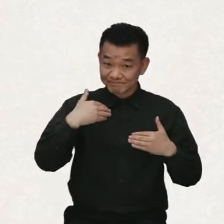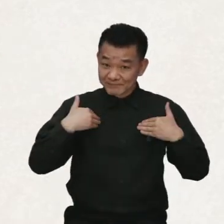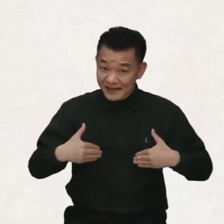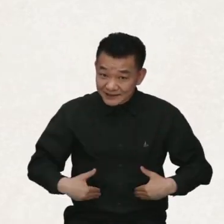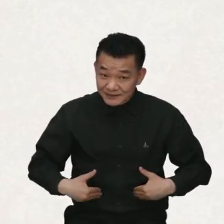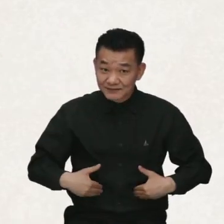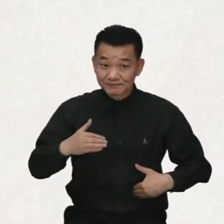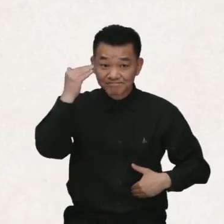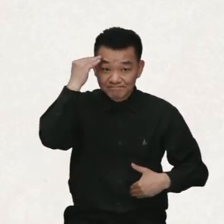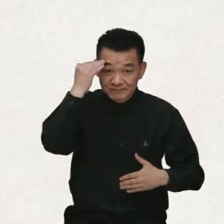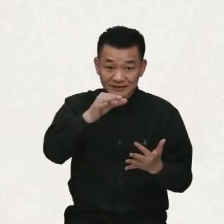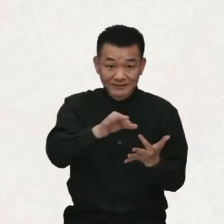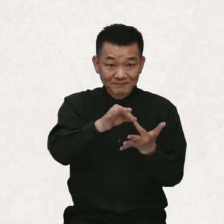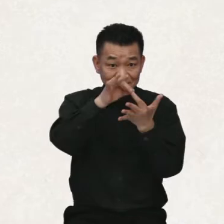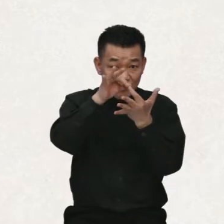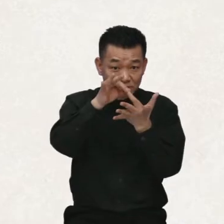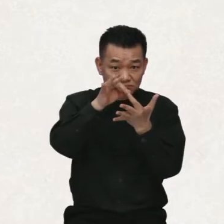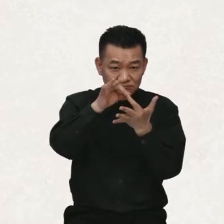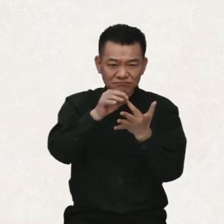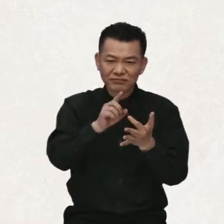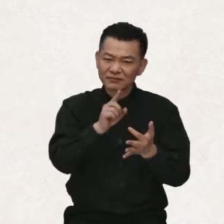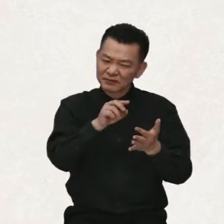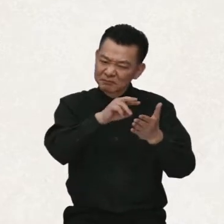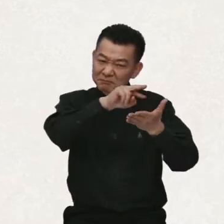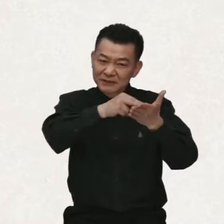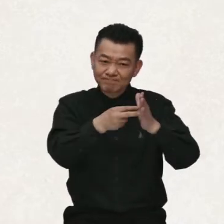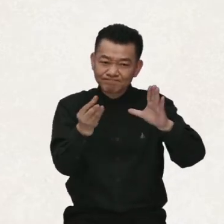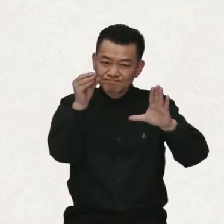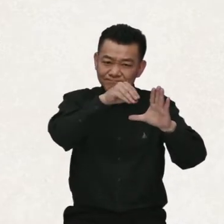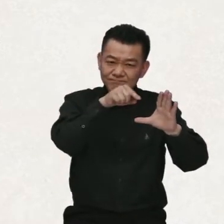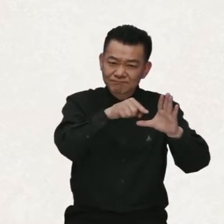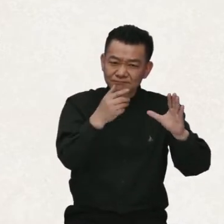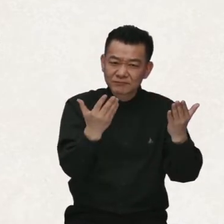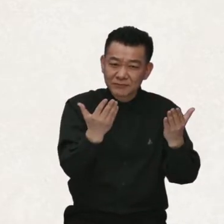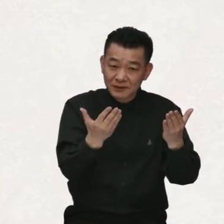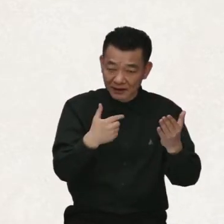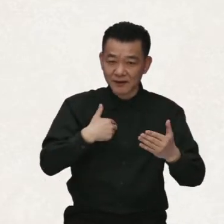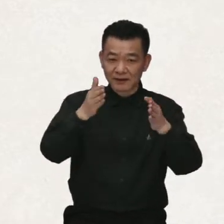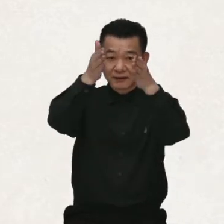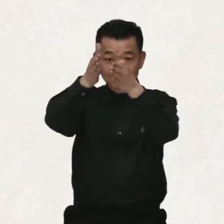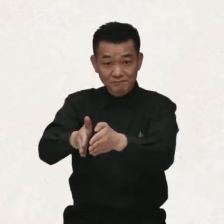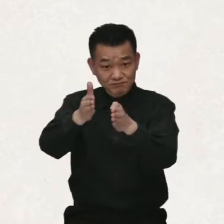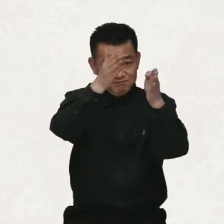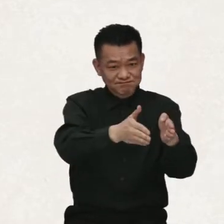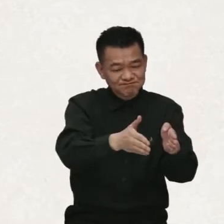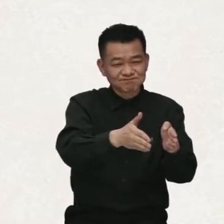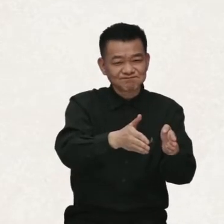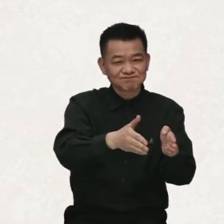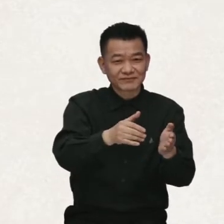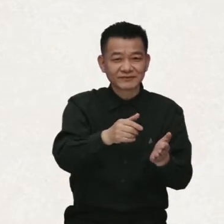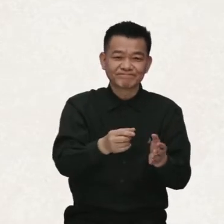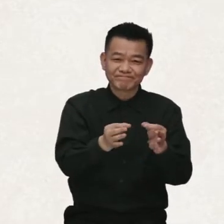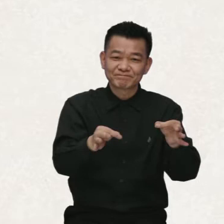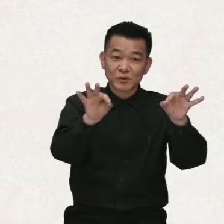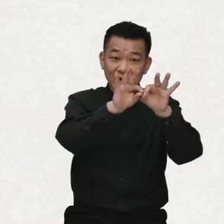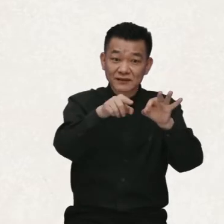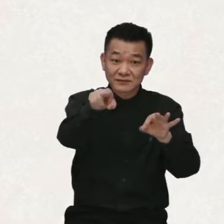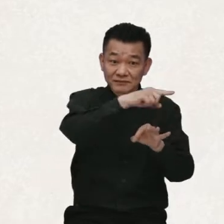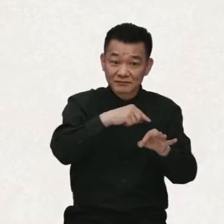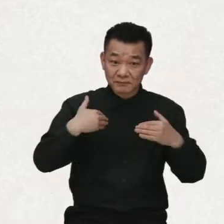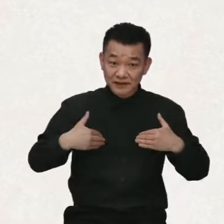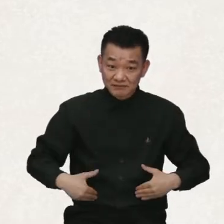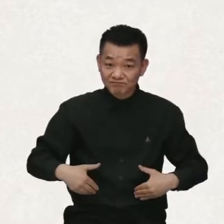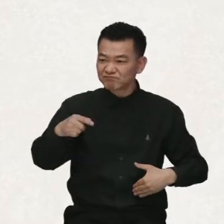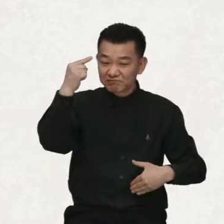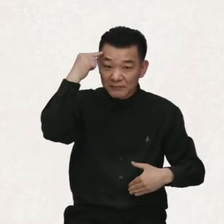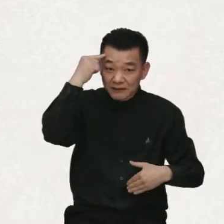Here, physical and mental integrity means that every individual, including persons with disabilities, should be acknowledged and